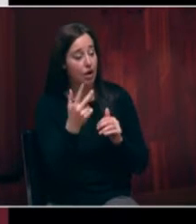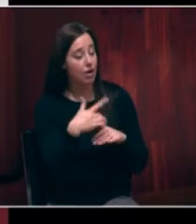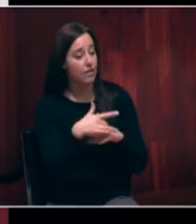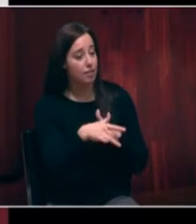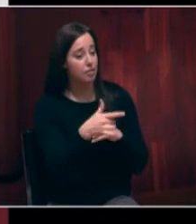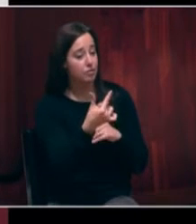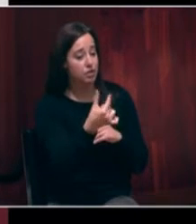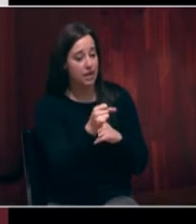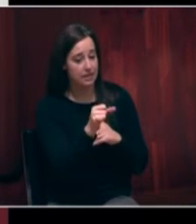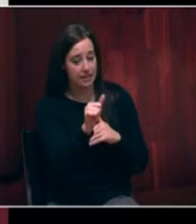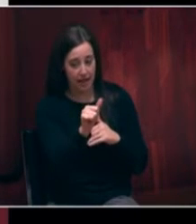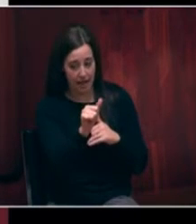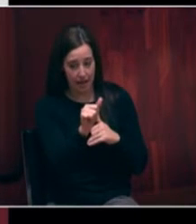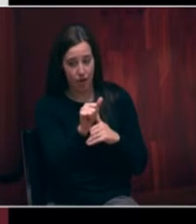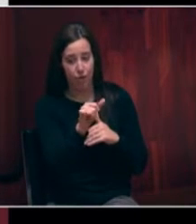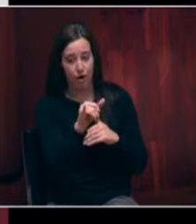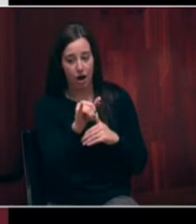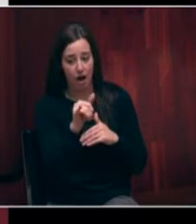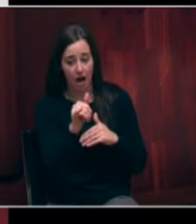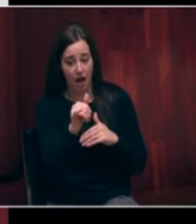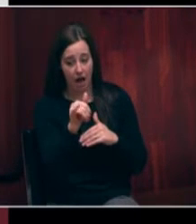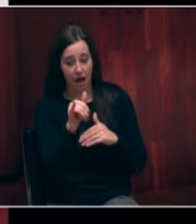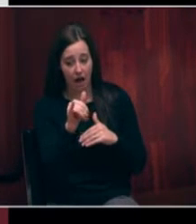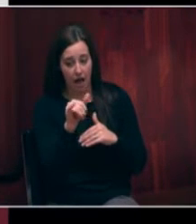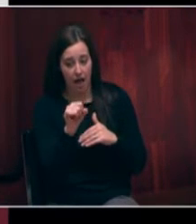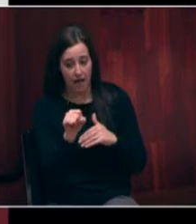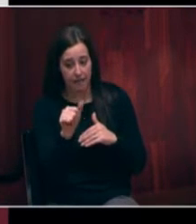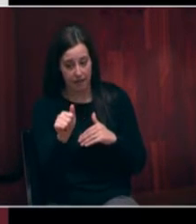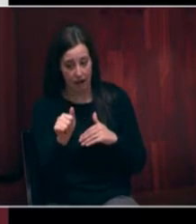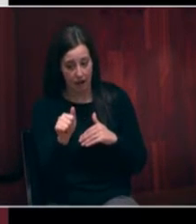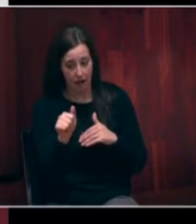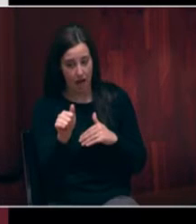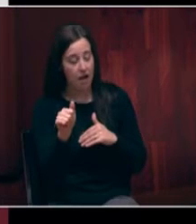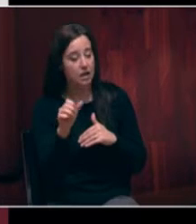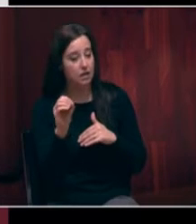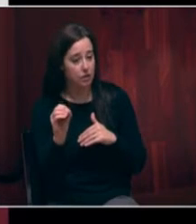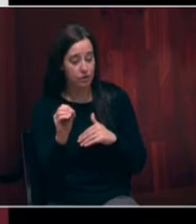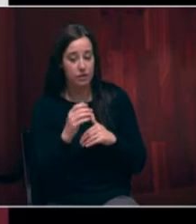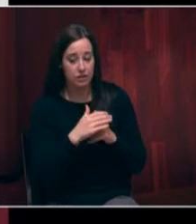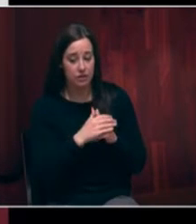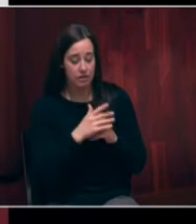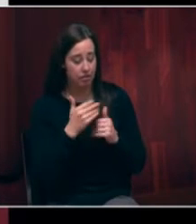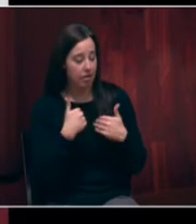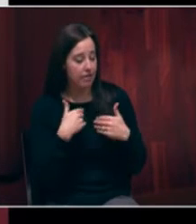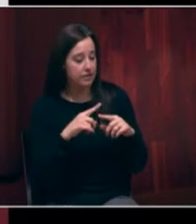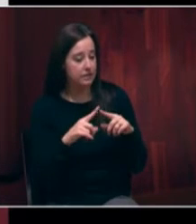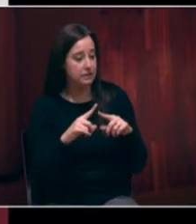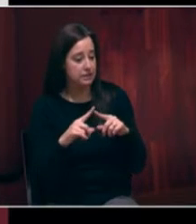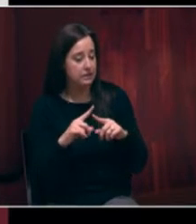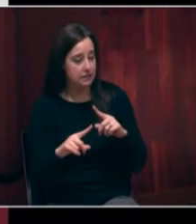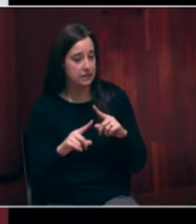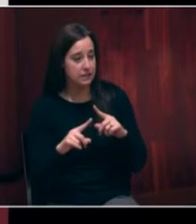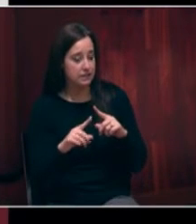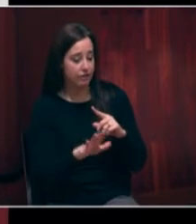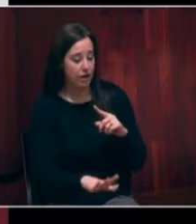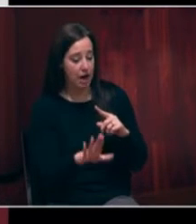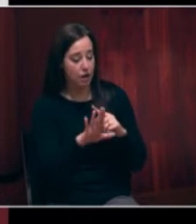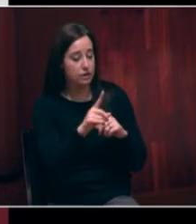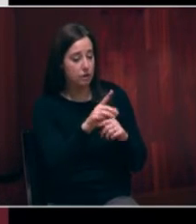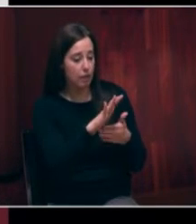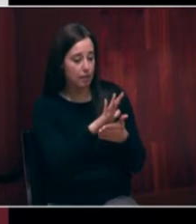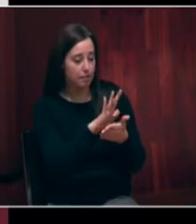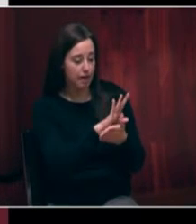also ISU's website for download. They give you a lot of real estate on the page to apply whether or not certain categories of